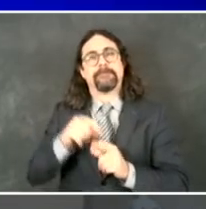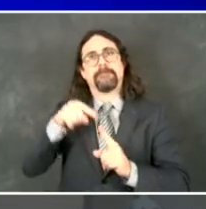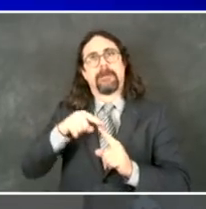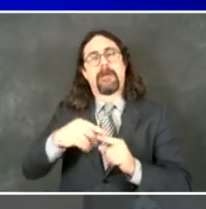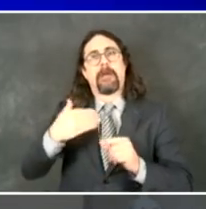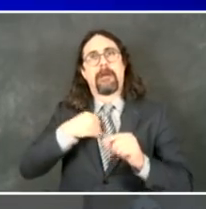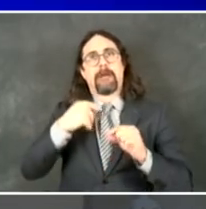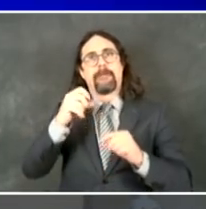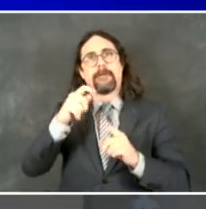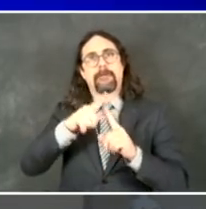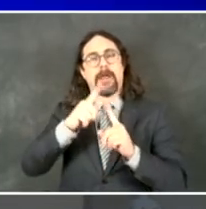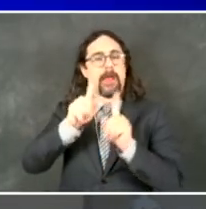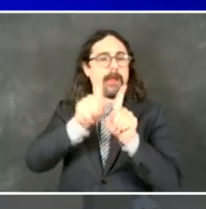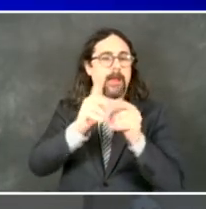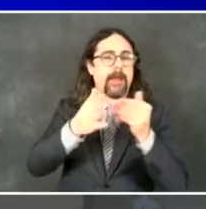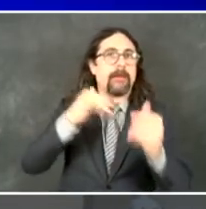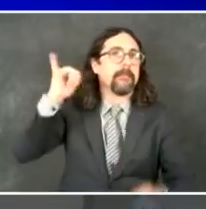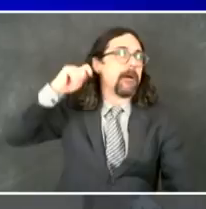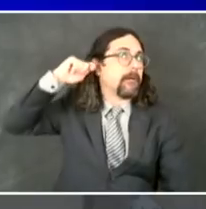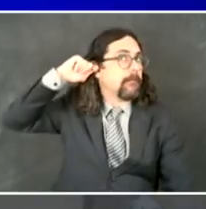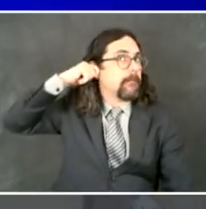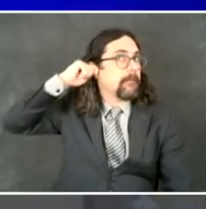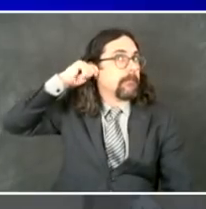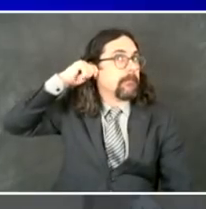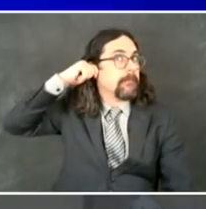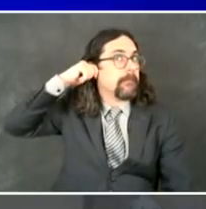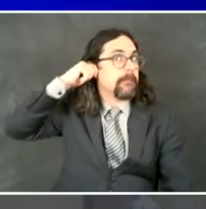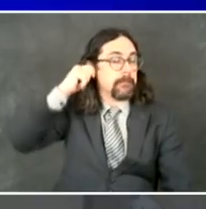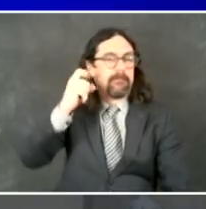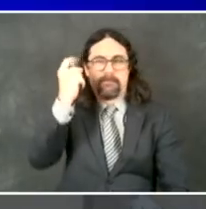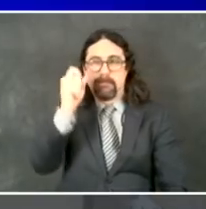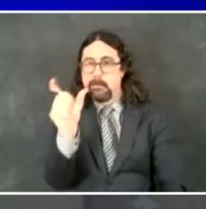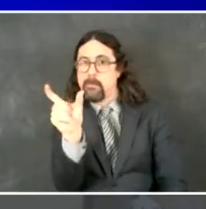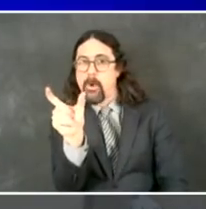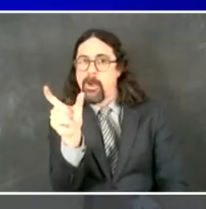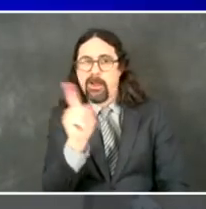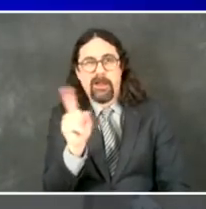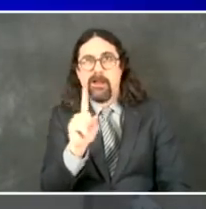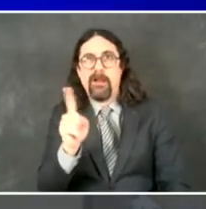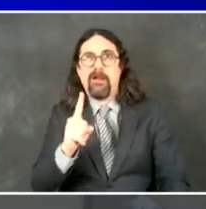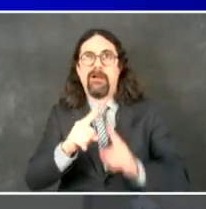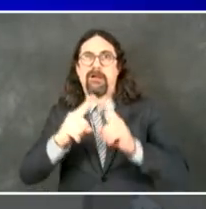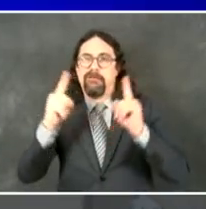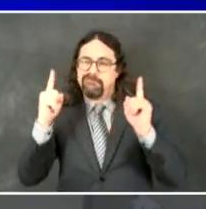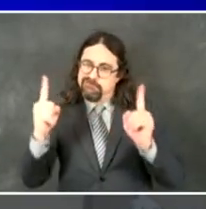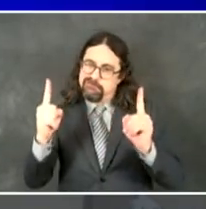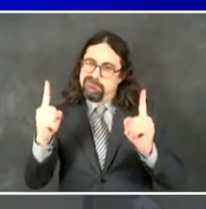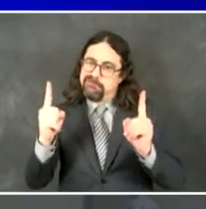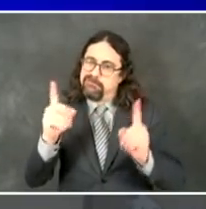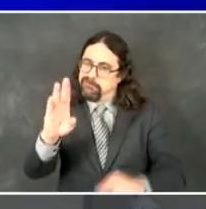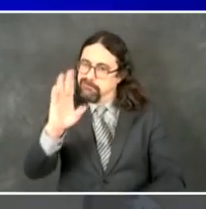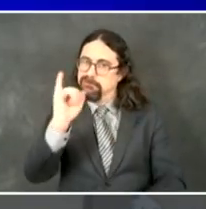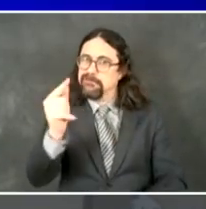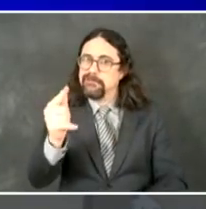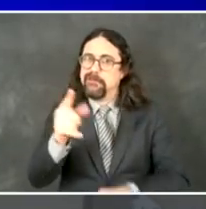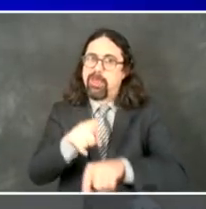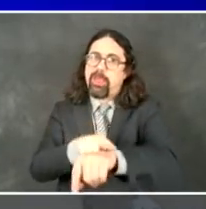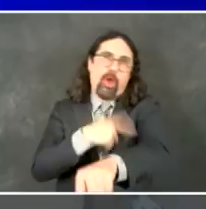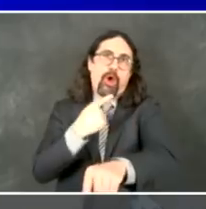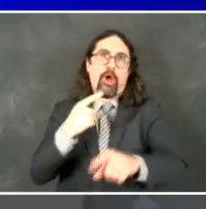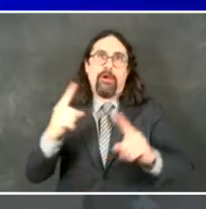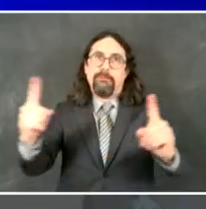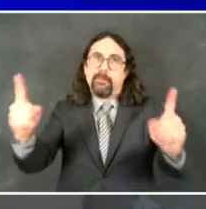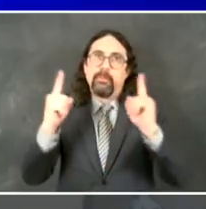into someone's nose, had to be handled a certain way, kept in a certain environment to be sent on to the lab. This was a